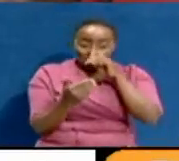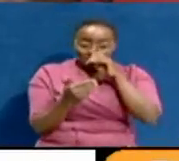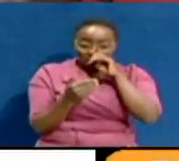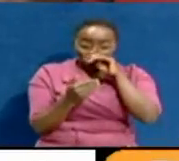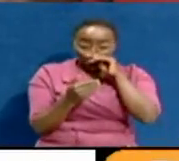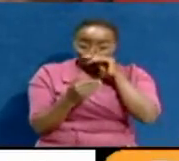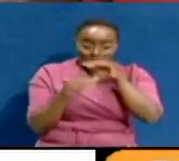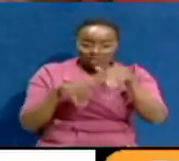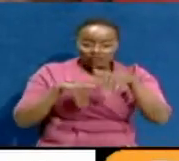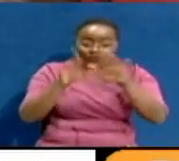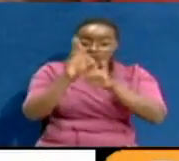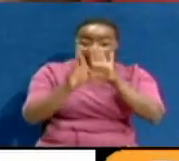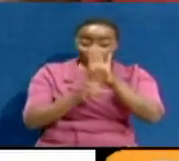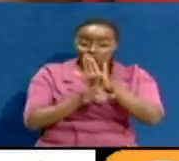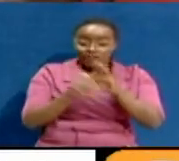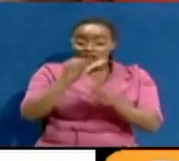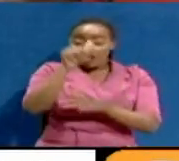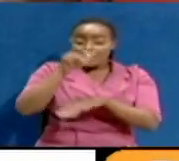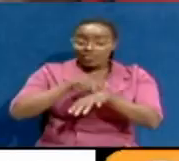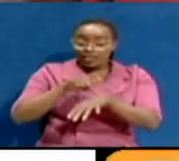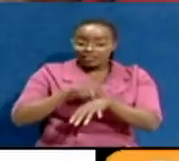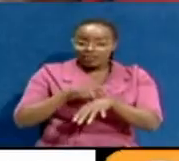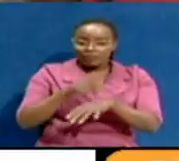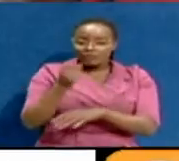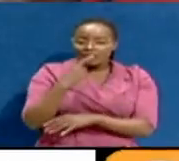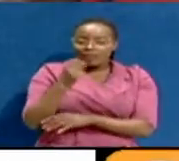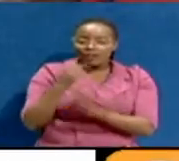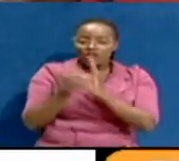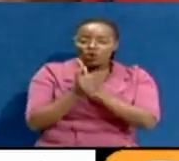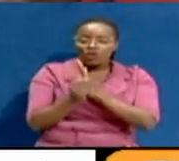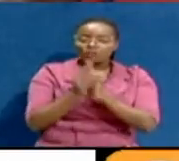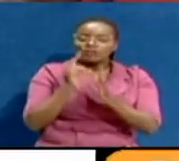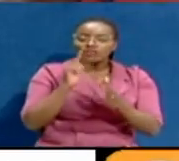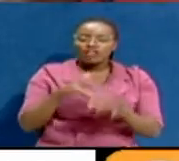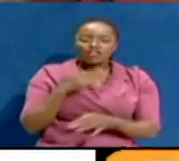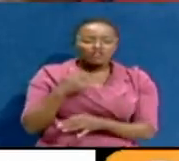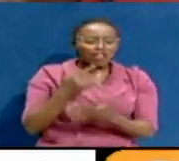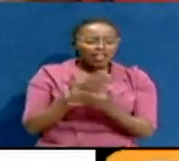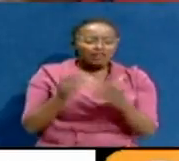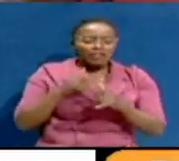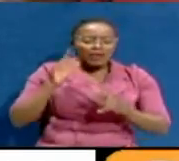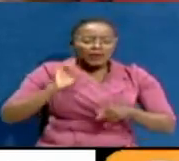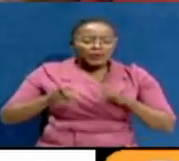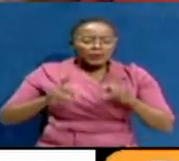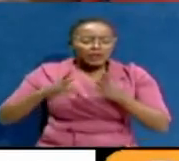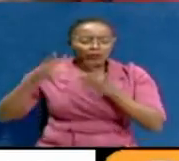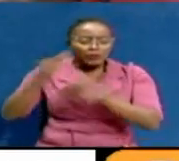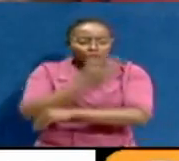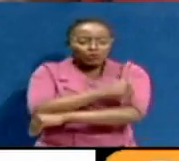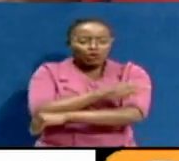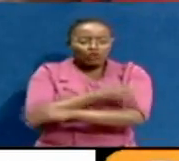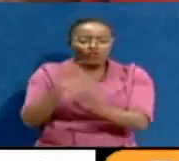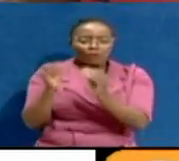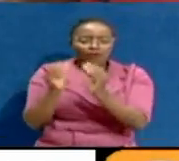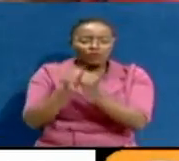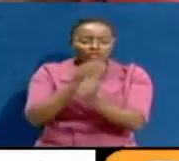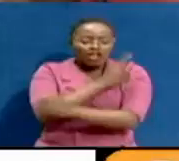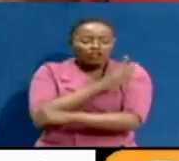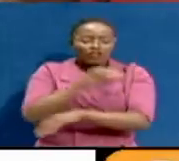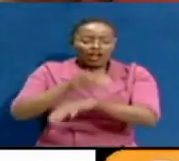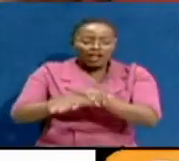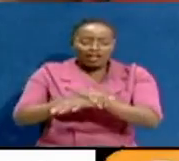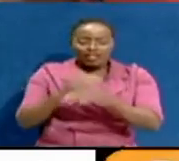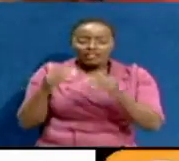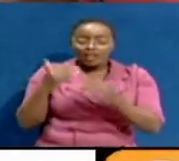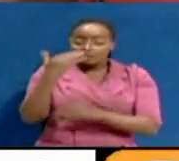and follow the protocols. There was another time when medical experts would tell us, if you feel anything, rush to a hospital, see a doctor, get your oxygen